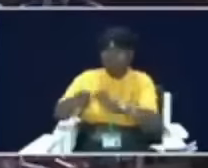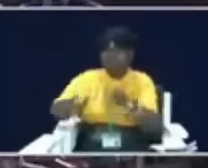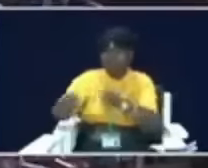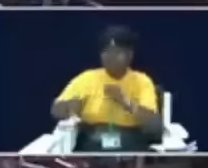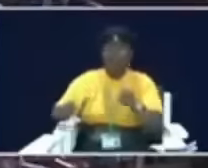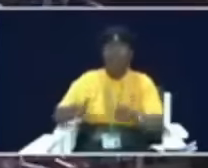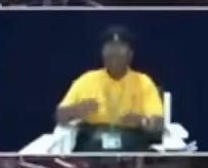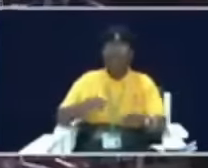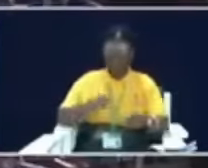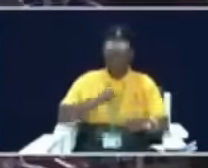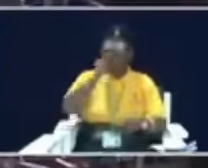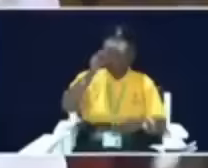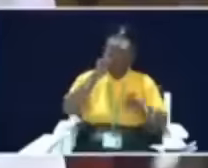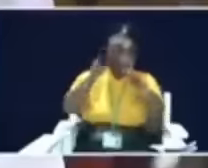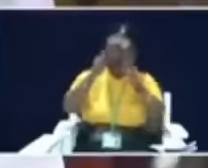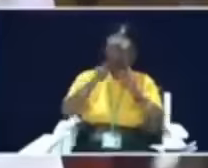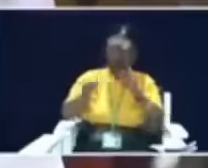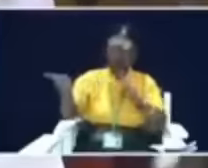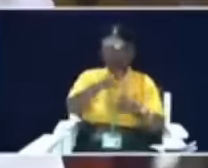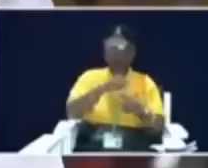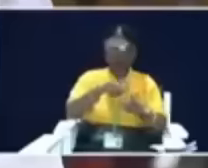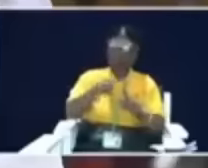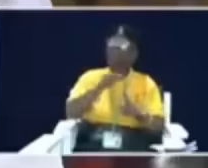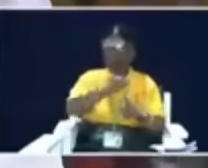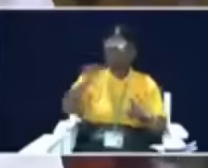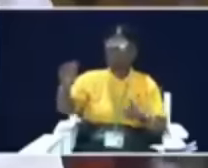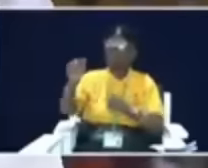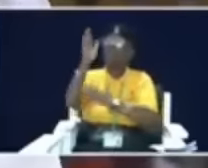I'm talking to you about a God you cannot see,